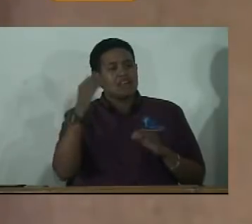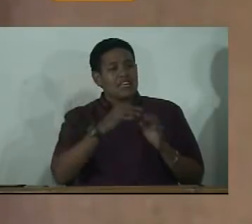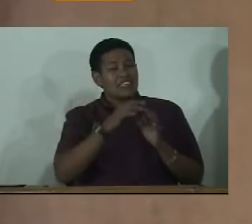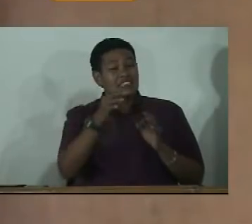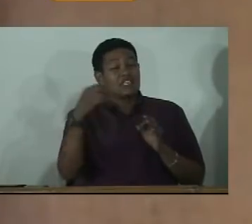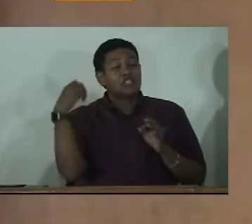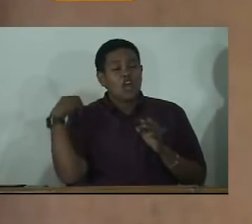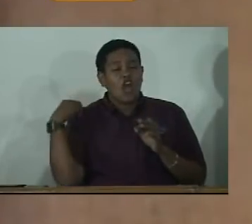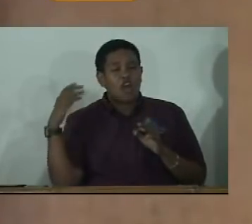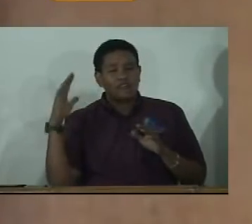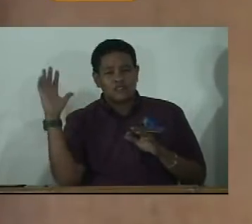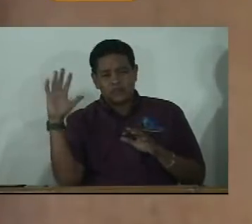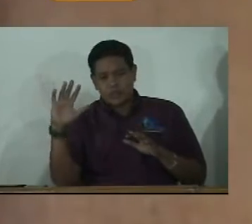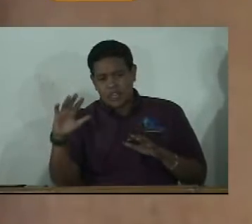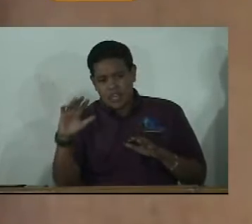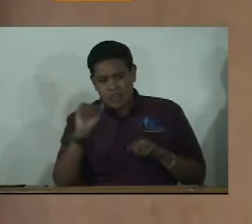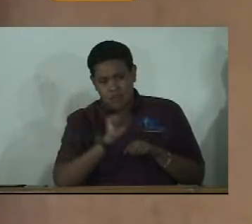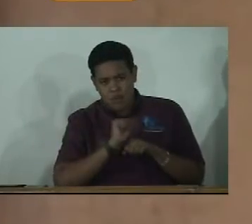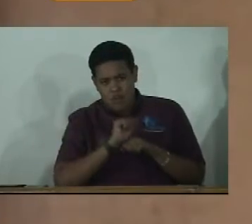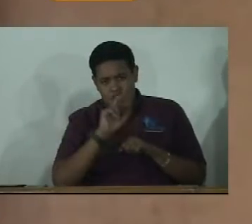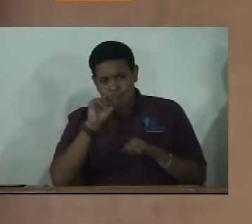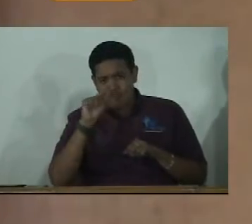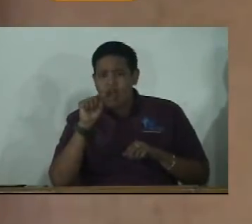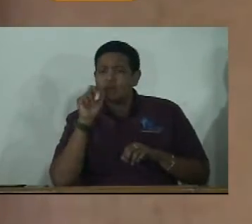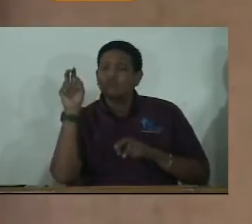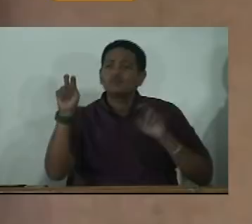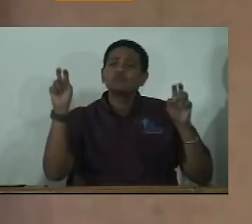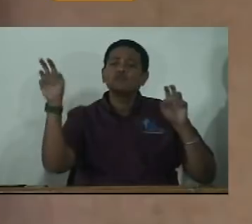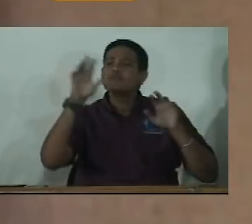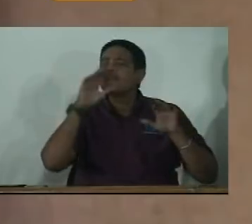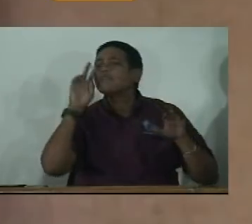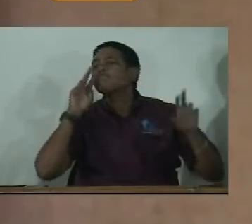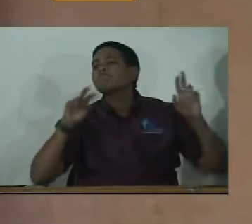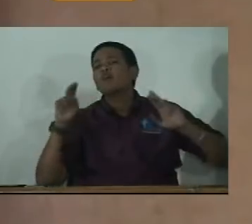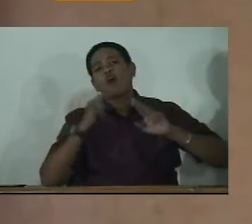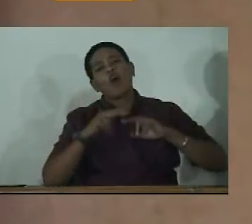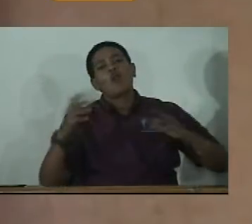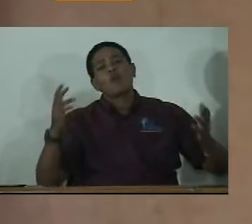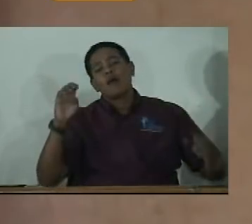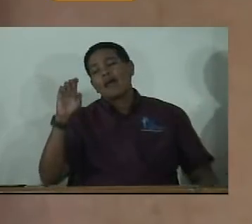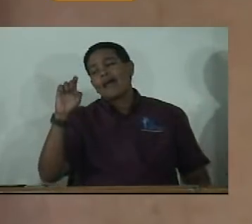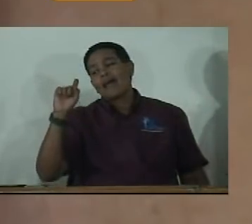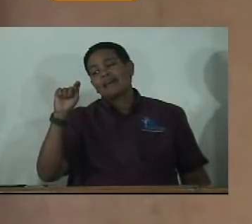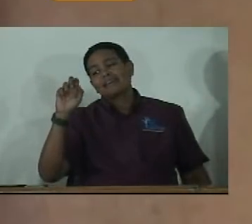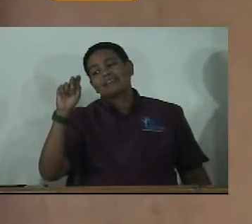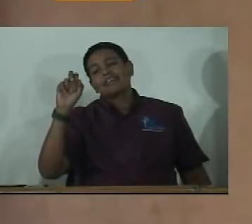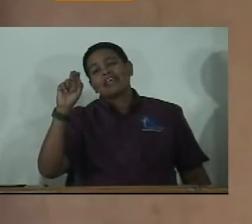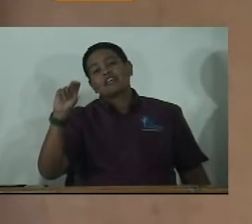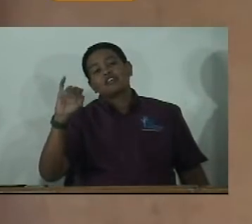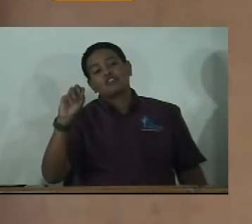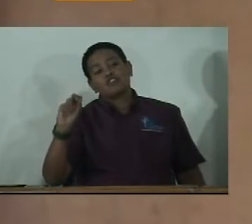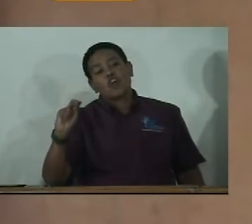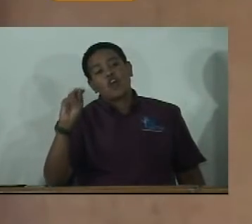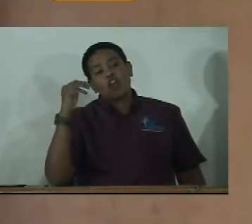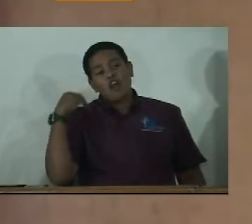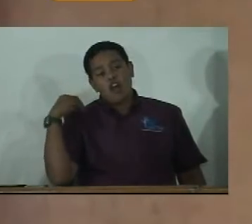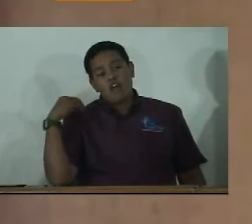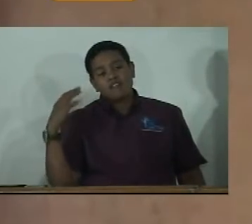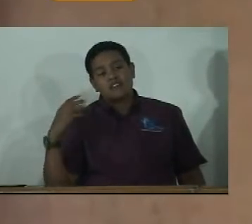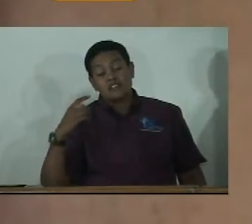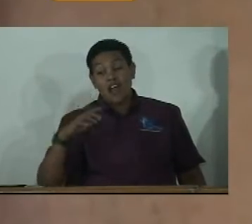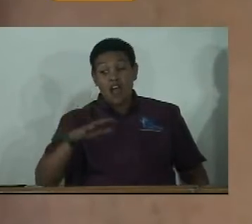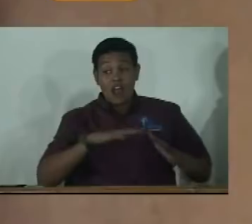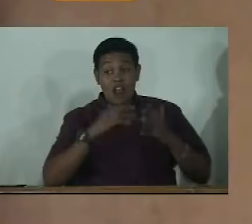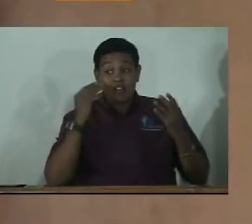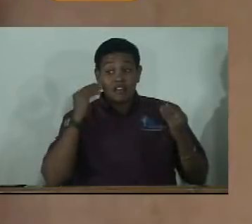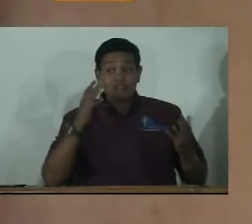there, that a lot of this information is perhaps double counted. And I'm not saying